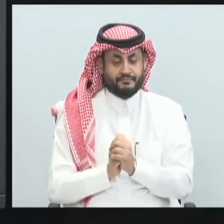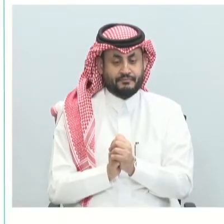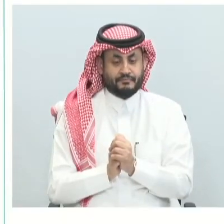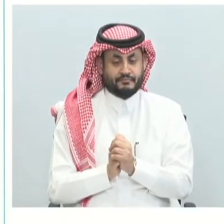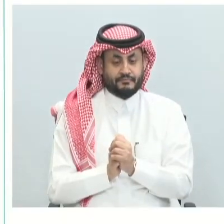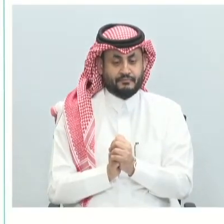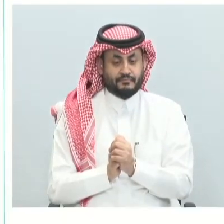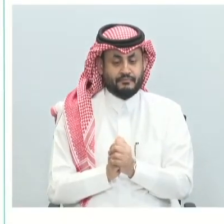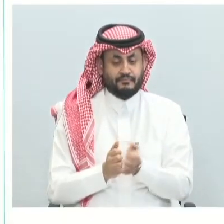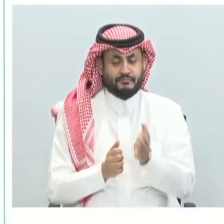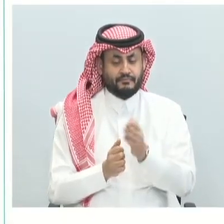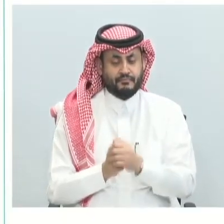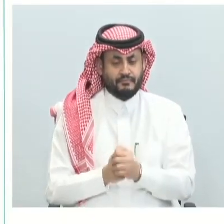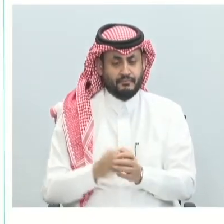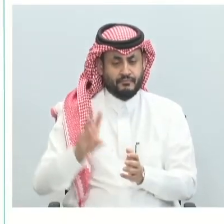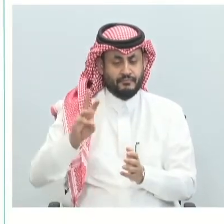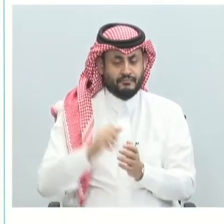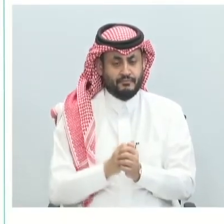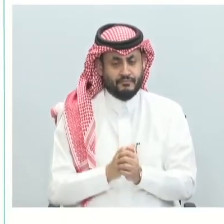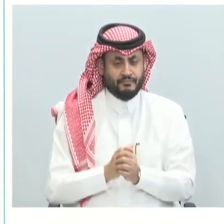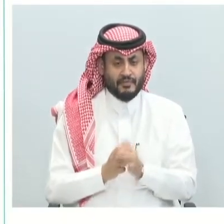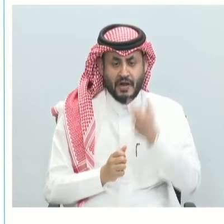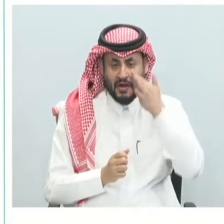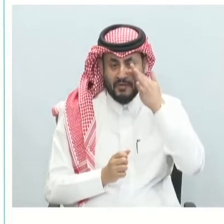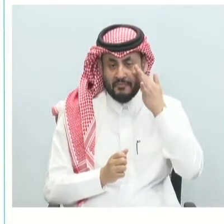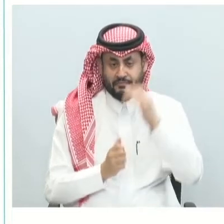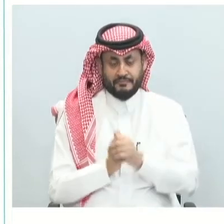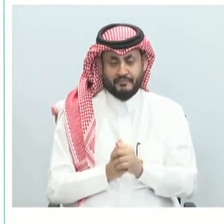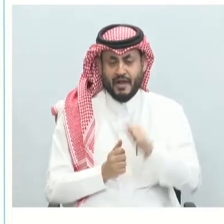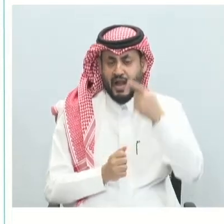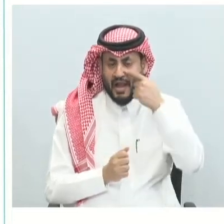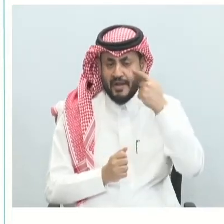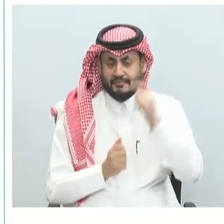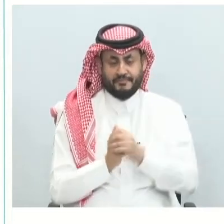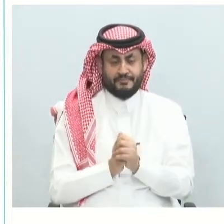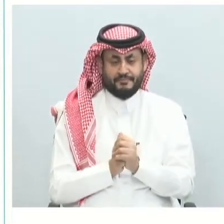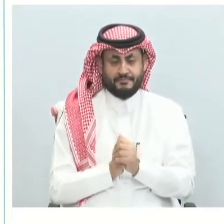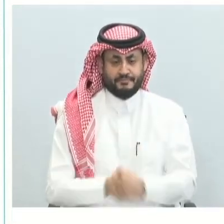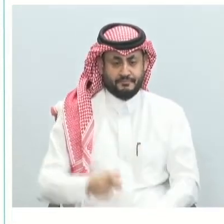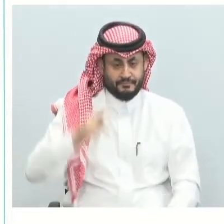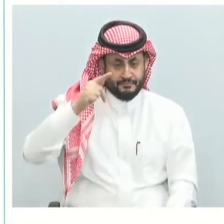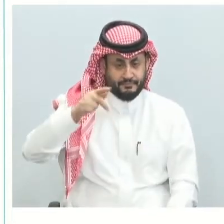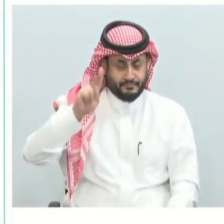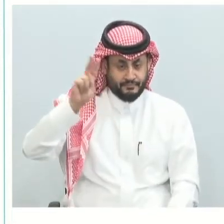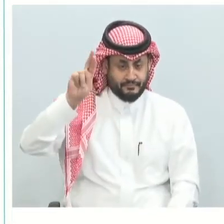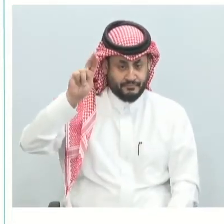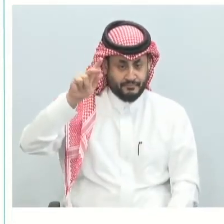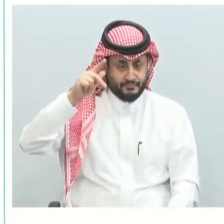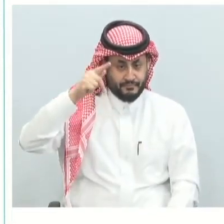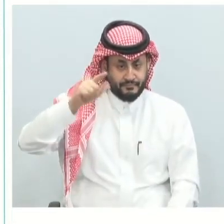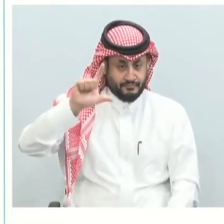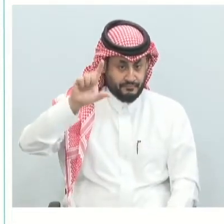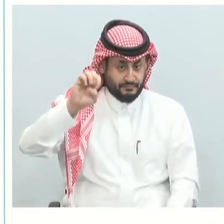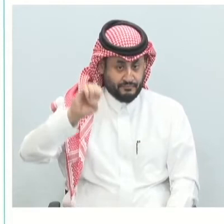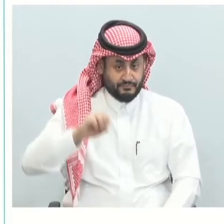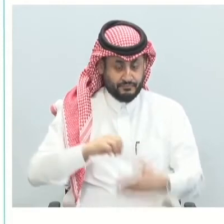right. Okay, last one. Purple. I'm wearing purple today. Purple. I'm wearing purple